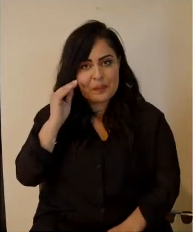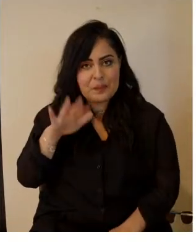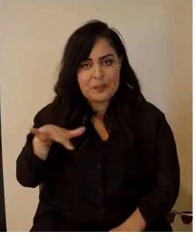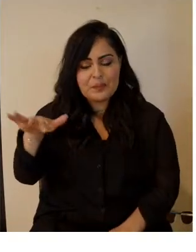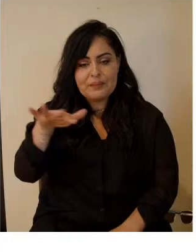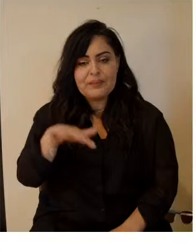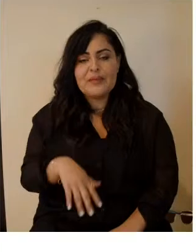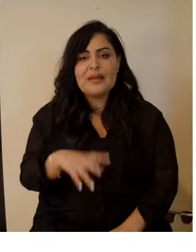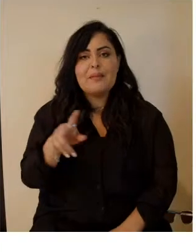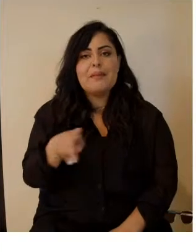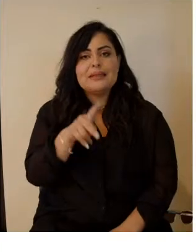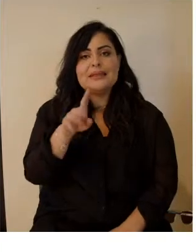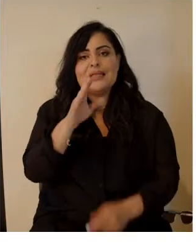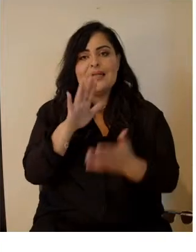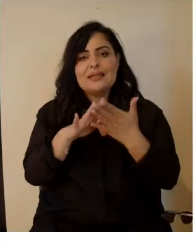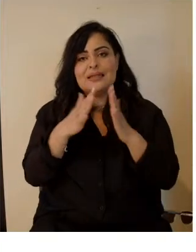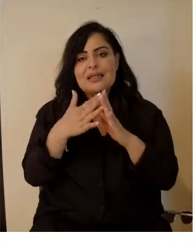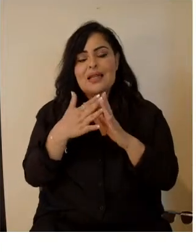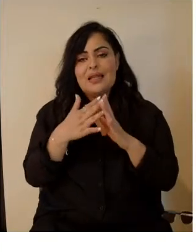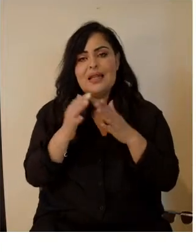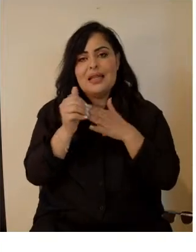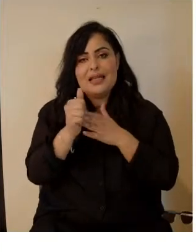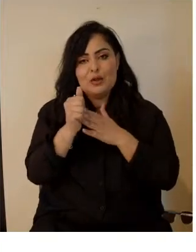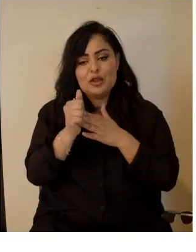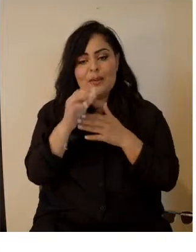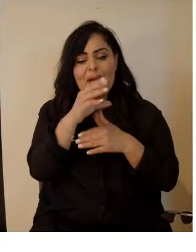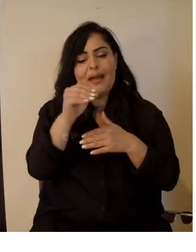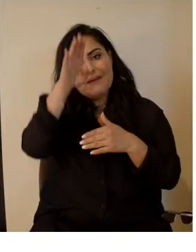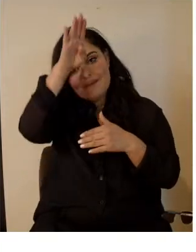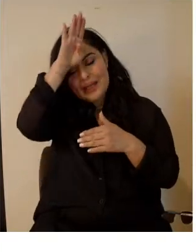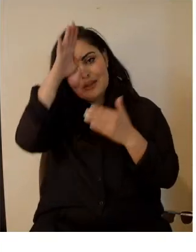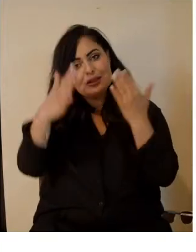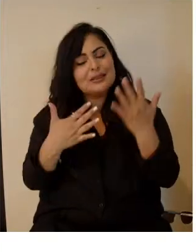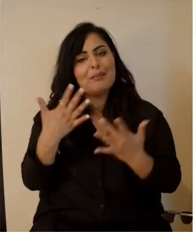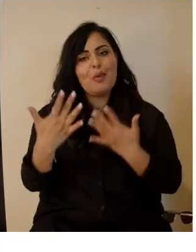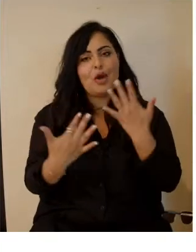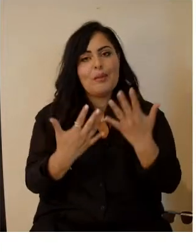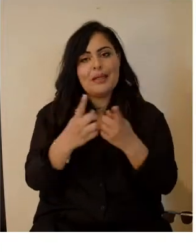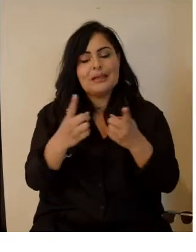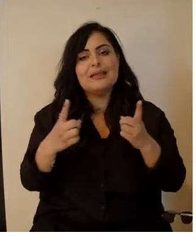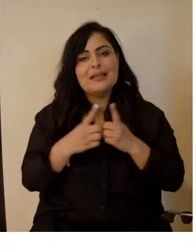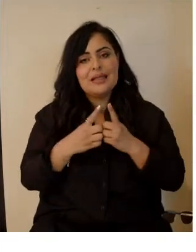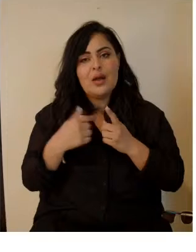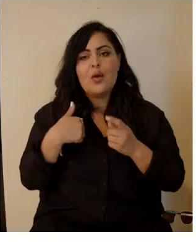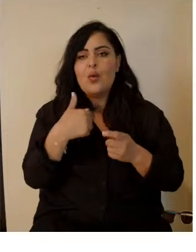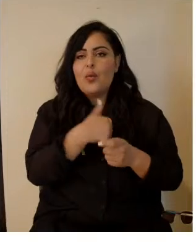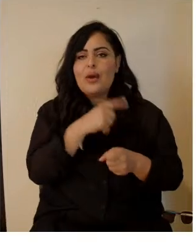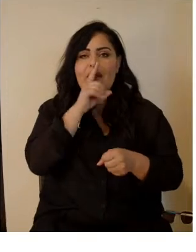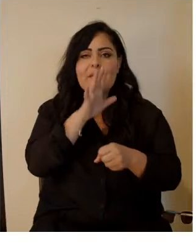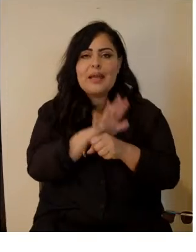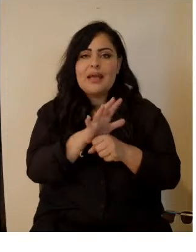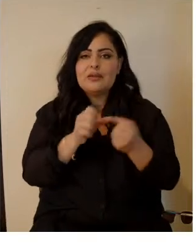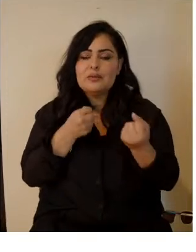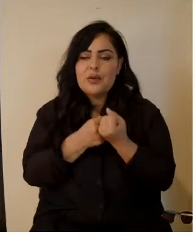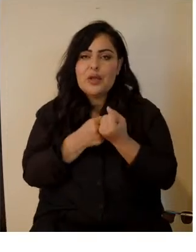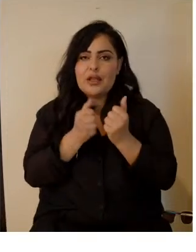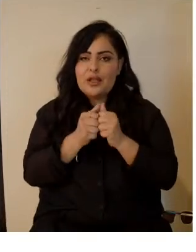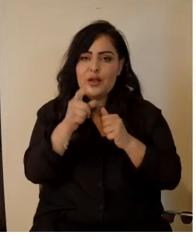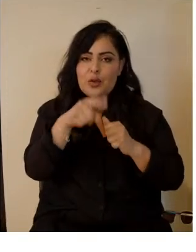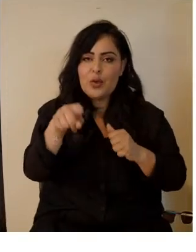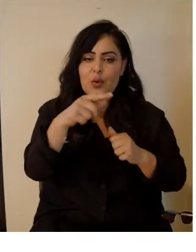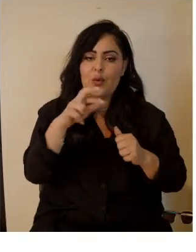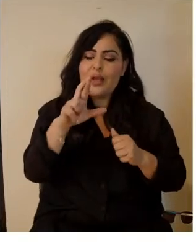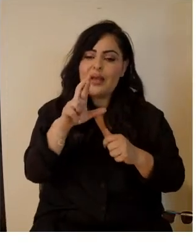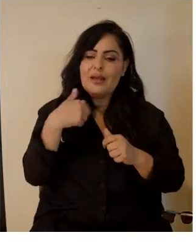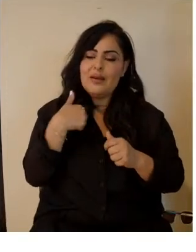Your Pasadena City leadership and fire department are committed to be with each of you as we